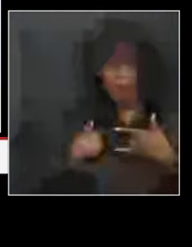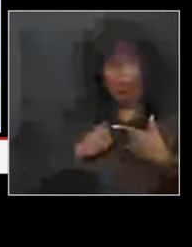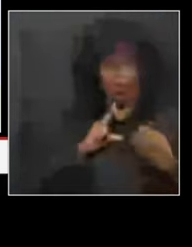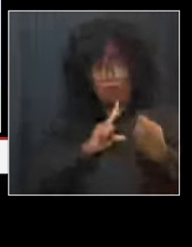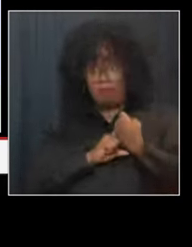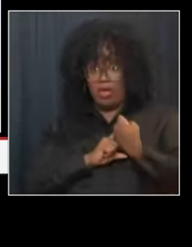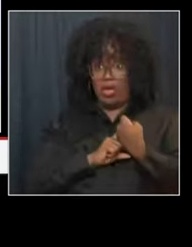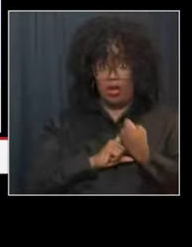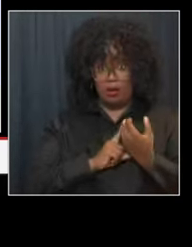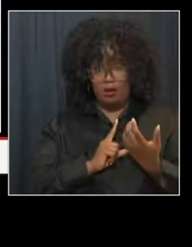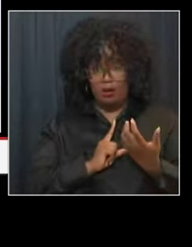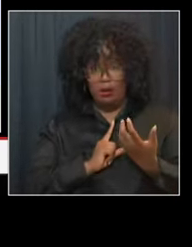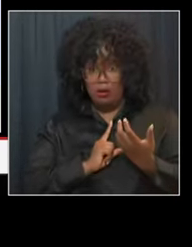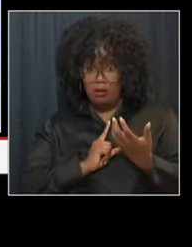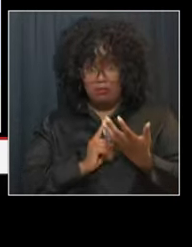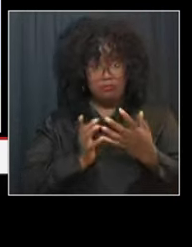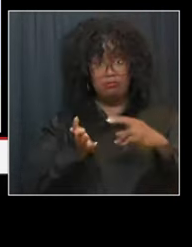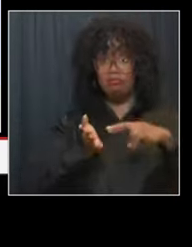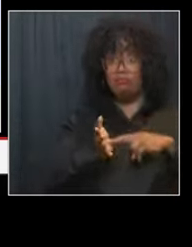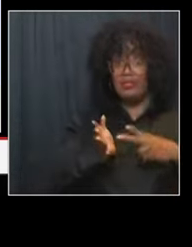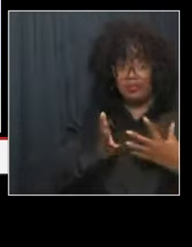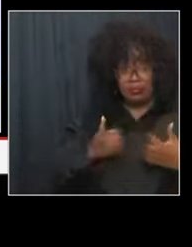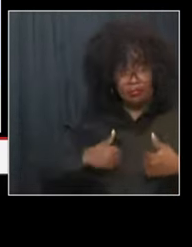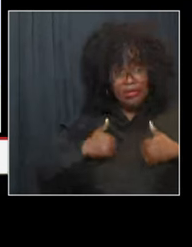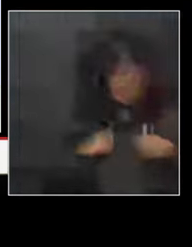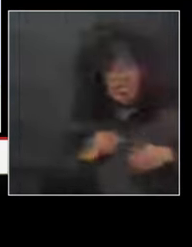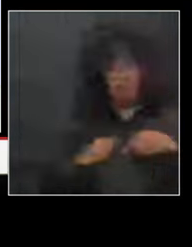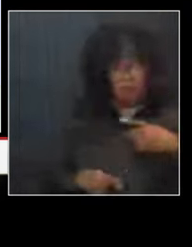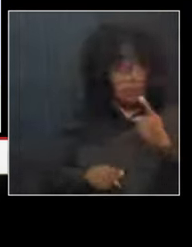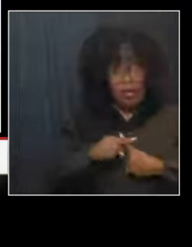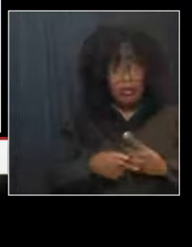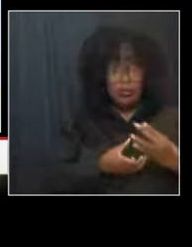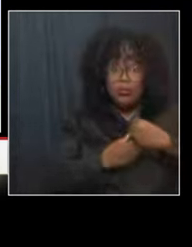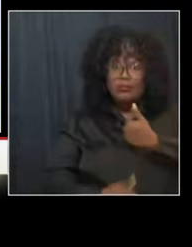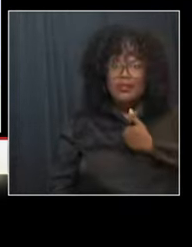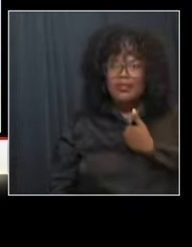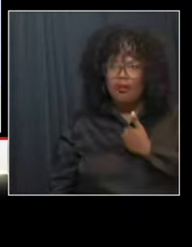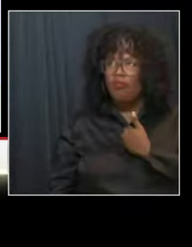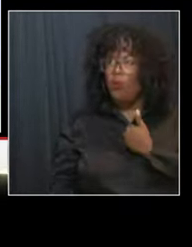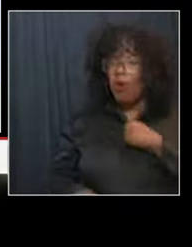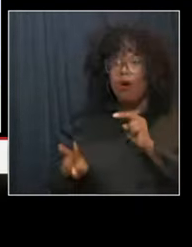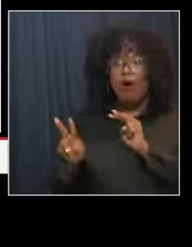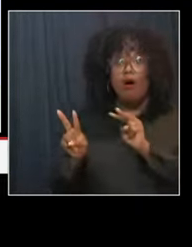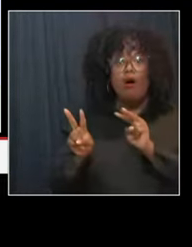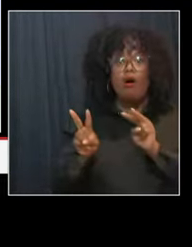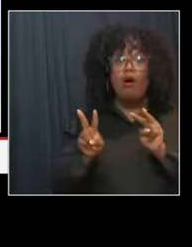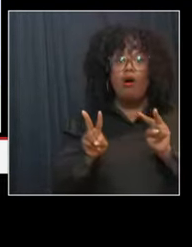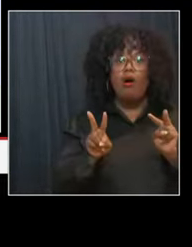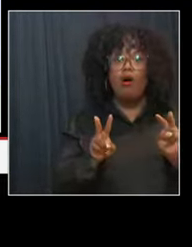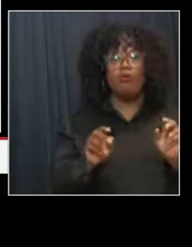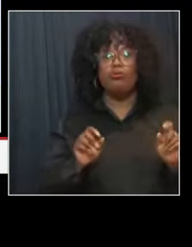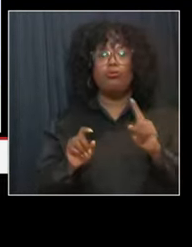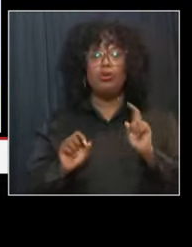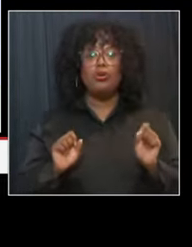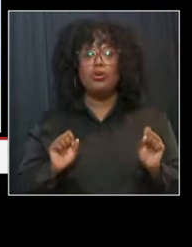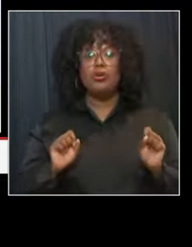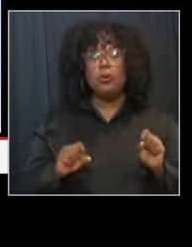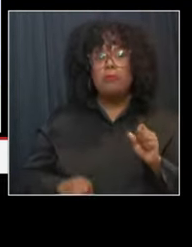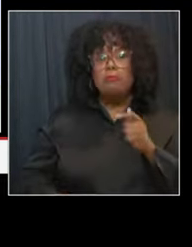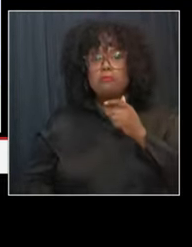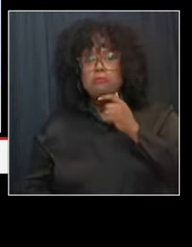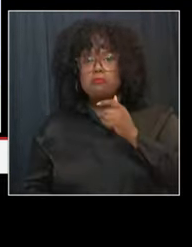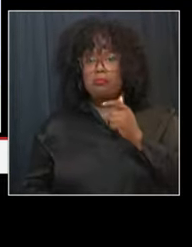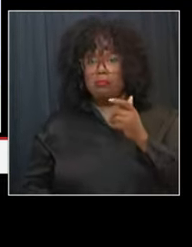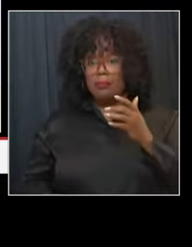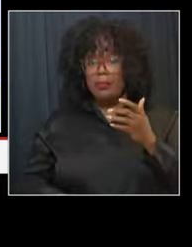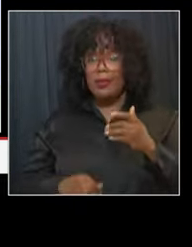suggest to residents and to me that these might be things that we could trim down as we are heading into